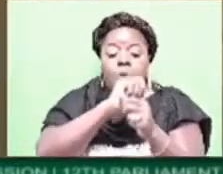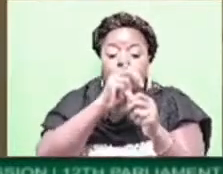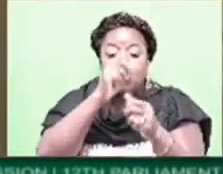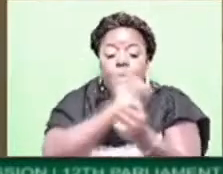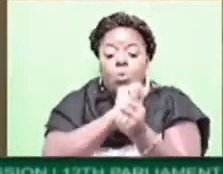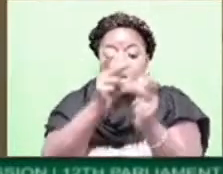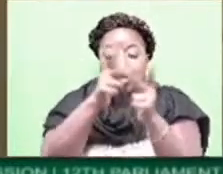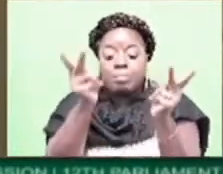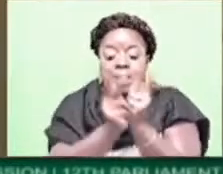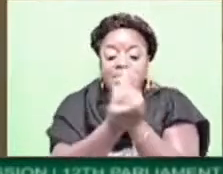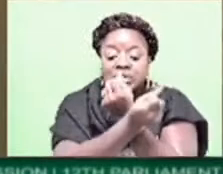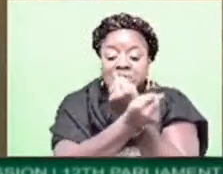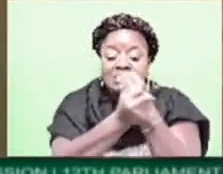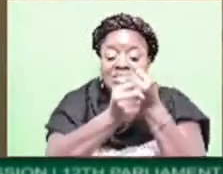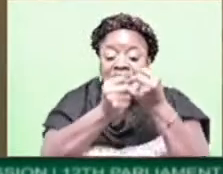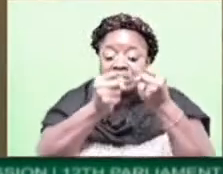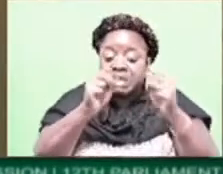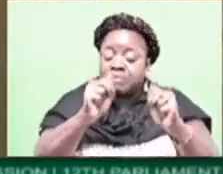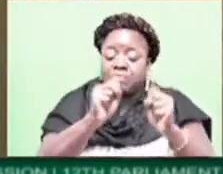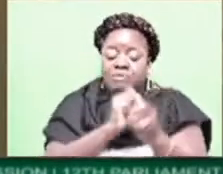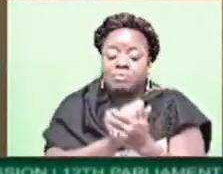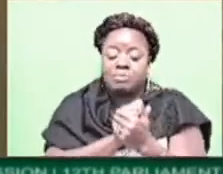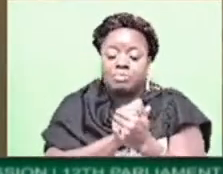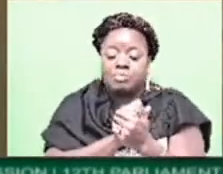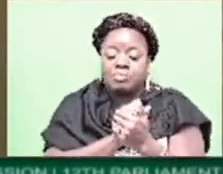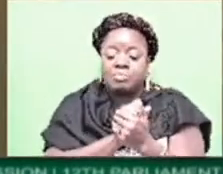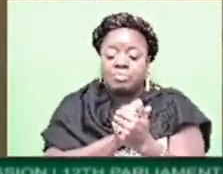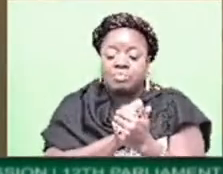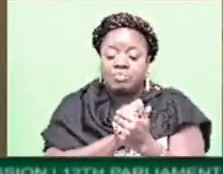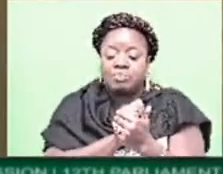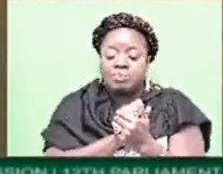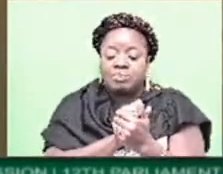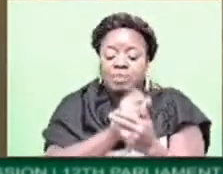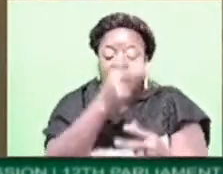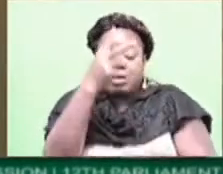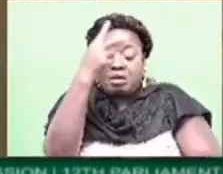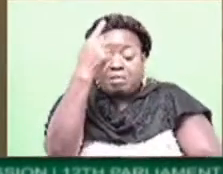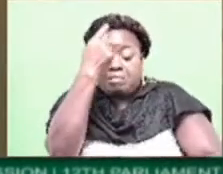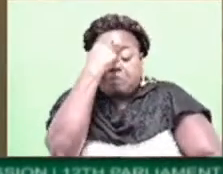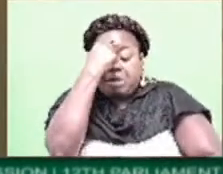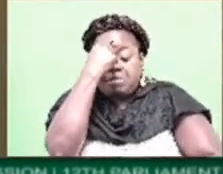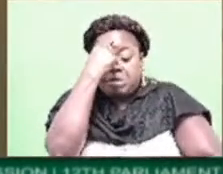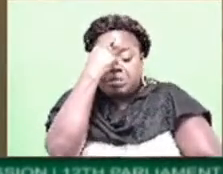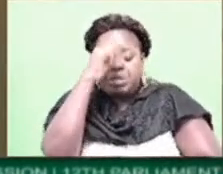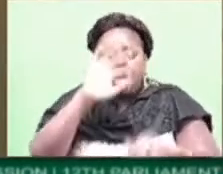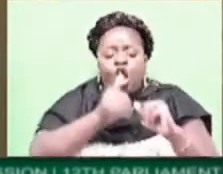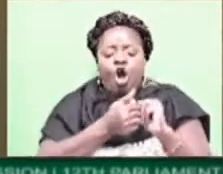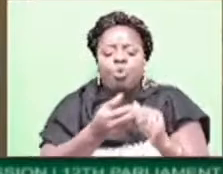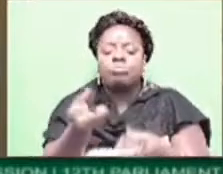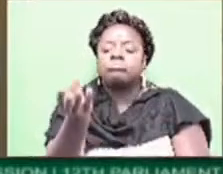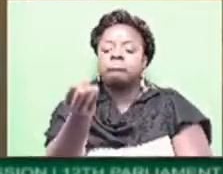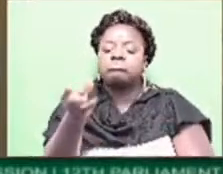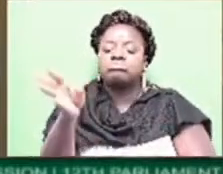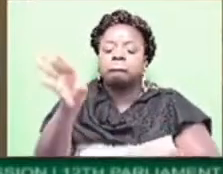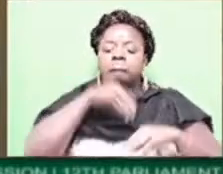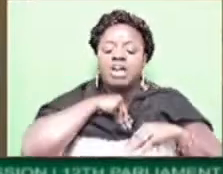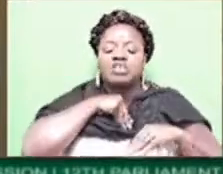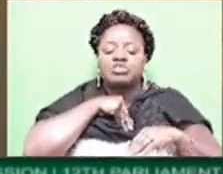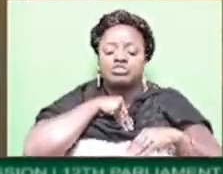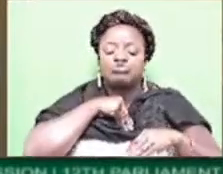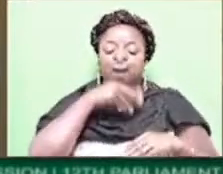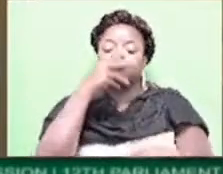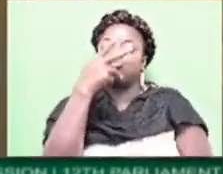about. The virus can enter our bodies through 3 main channels